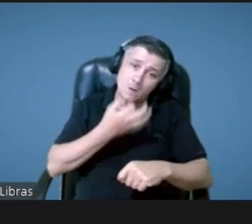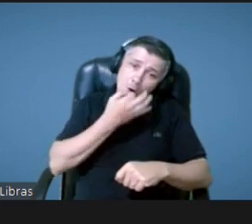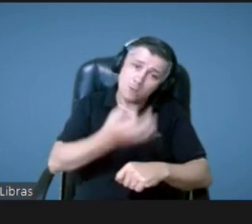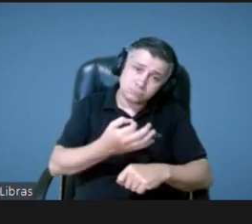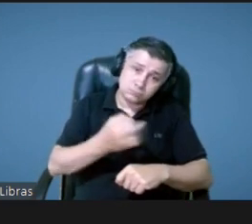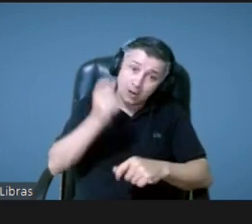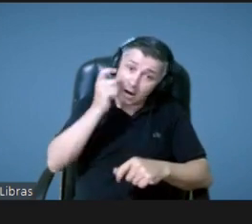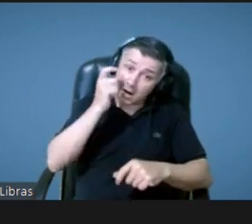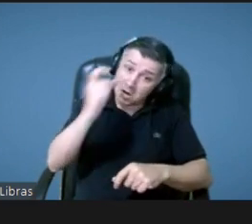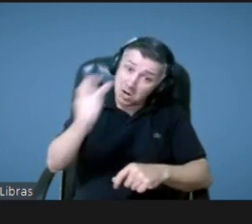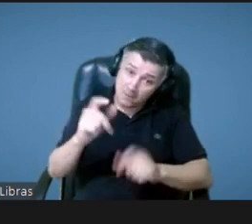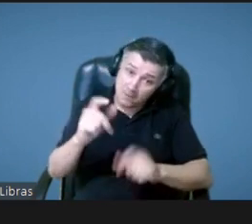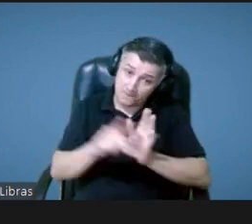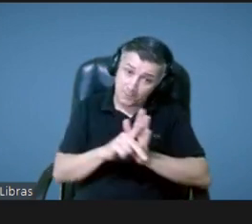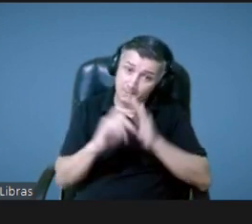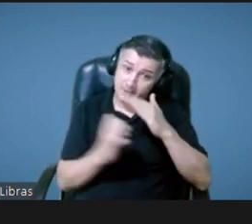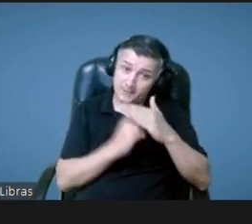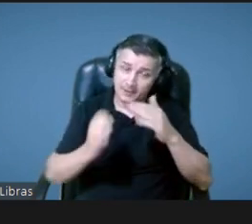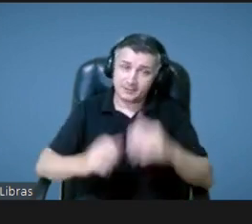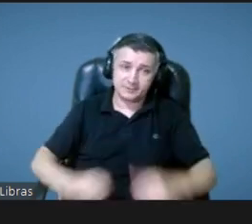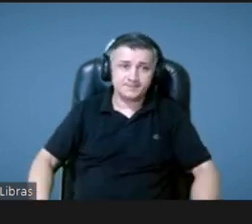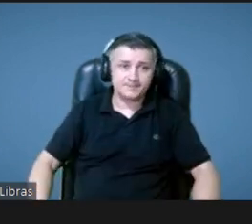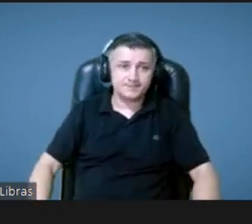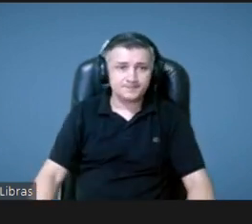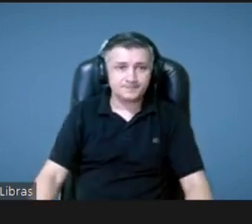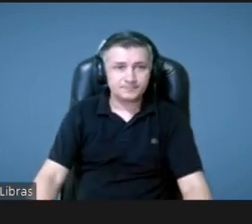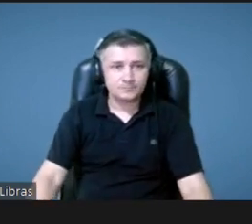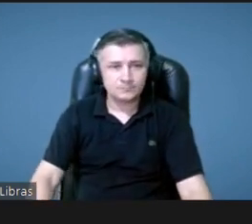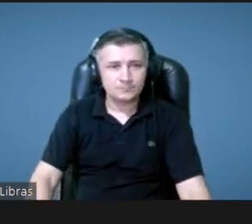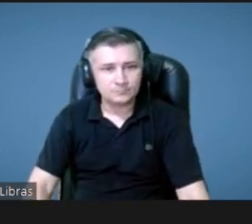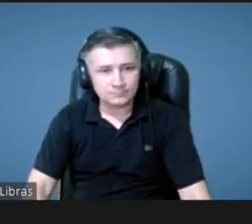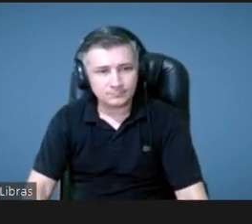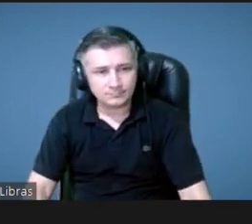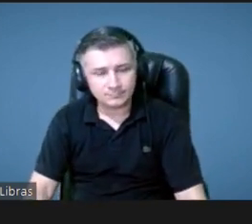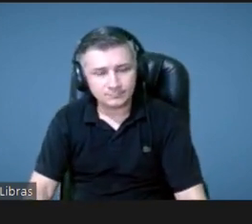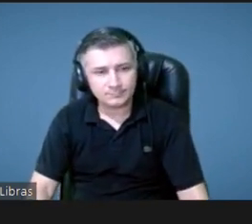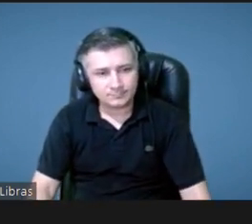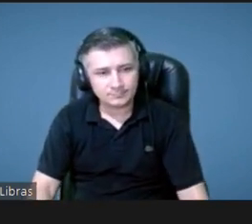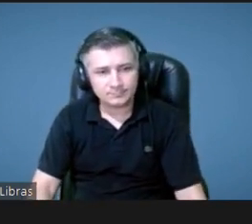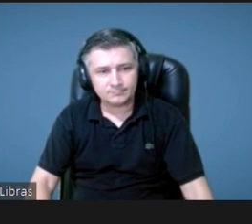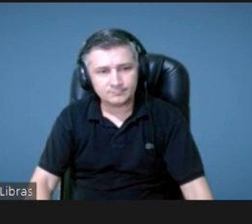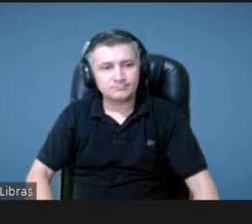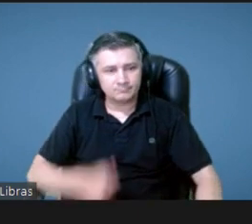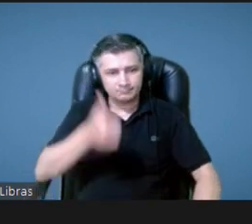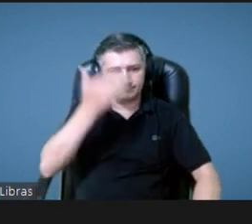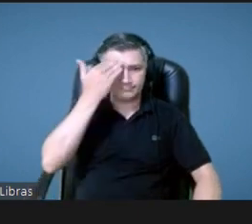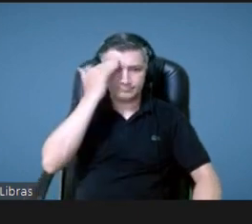We have been able to do this at very good conditions for the company.